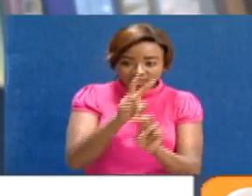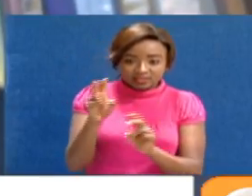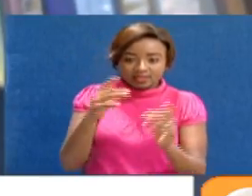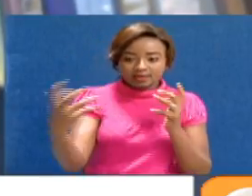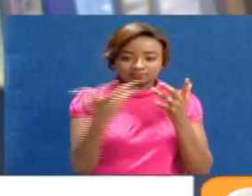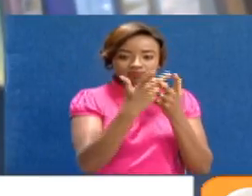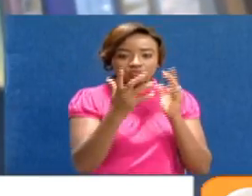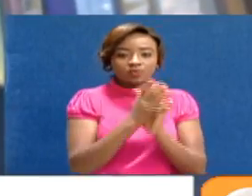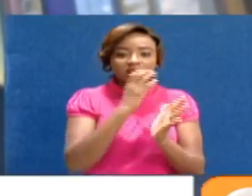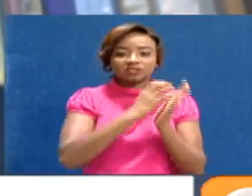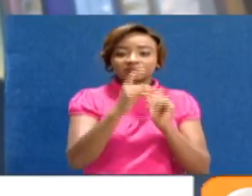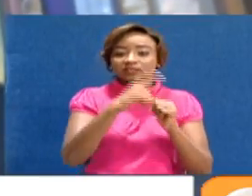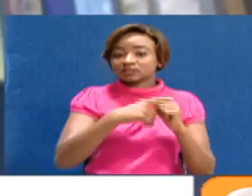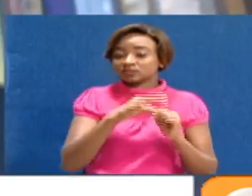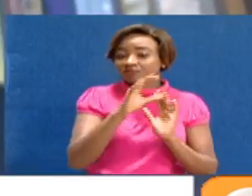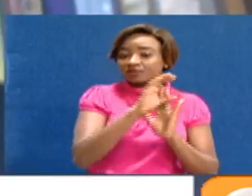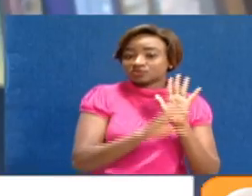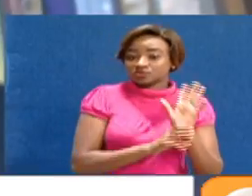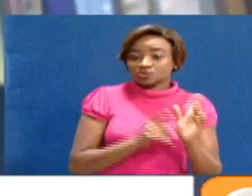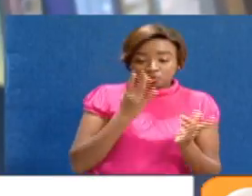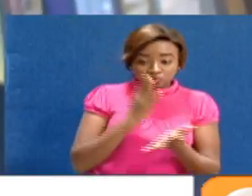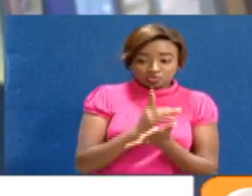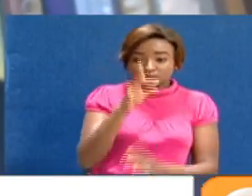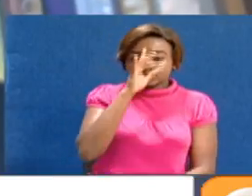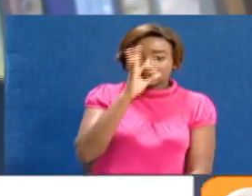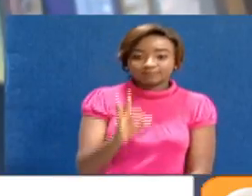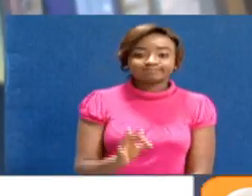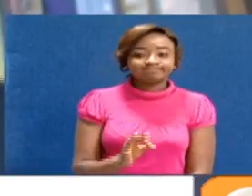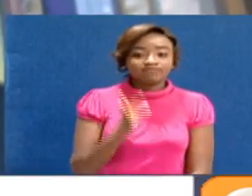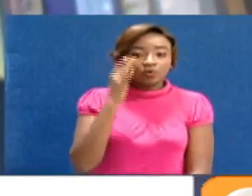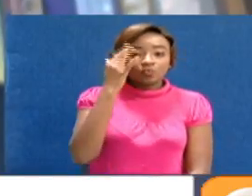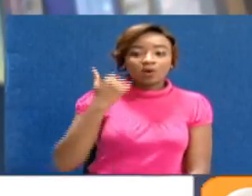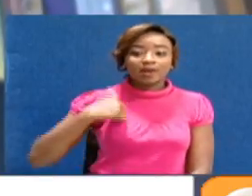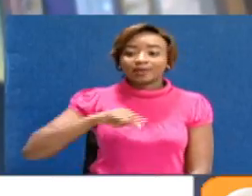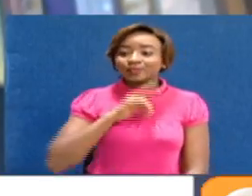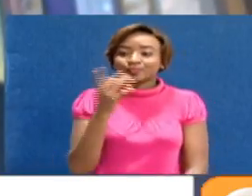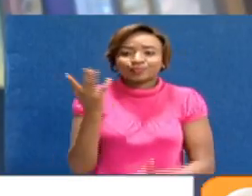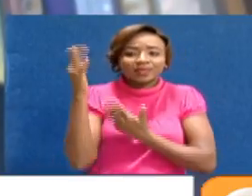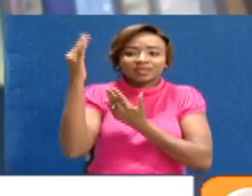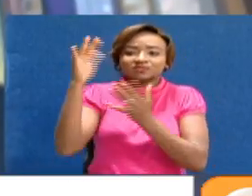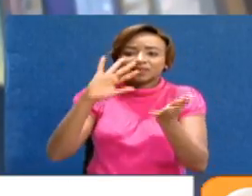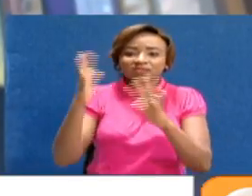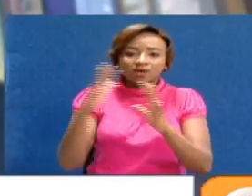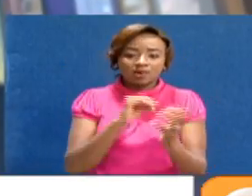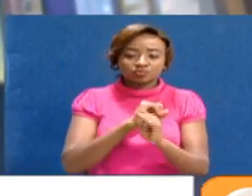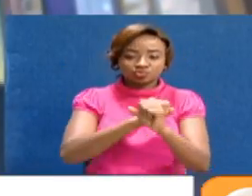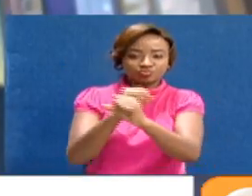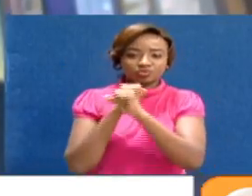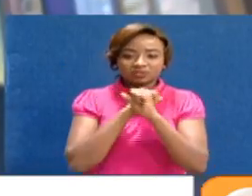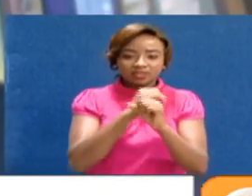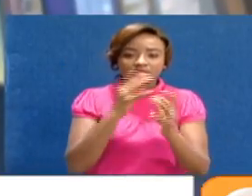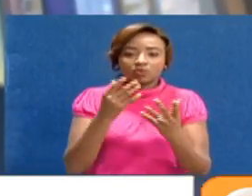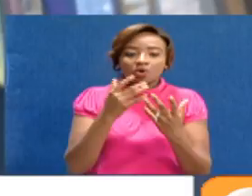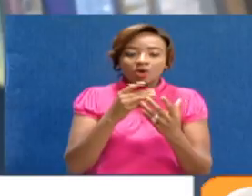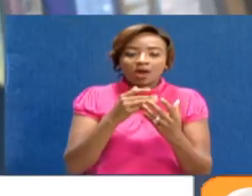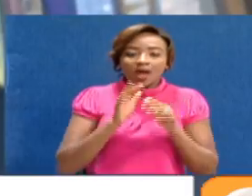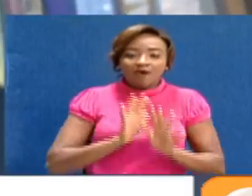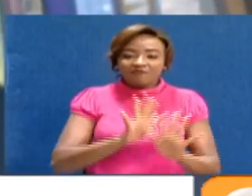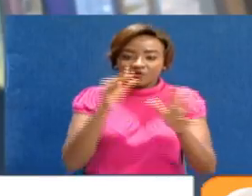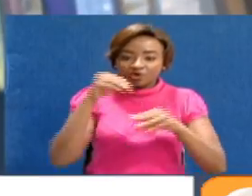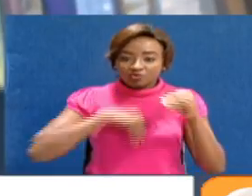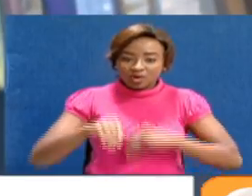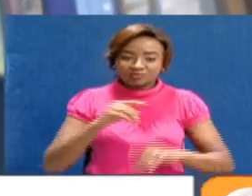of Chapter 6 of our Constitution, that is really, really critical, because we can't expect to prevent corruption when we have leaders who are